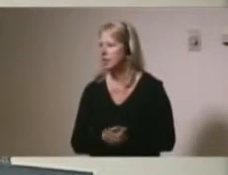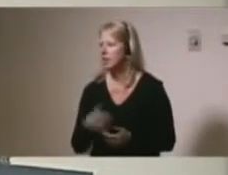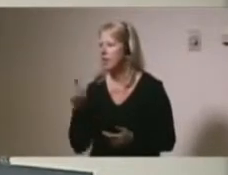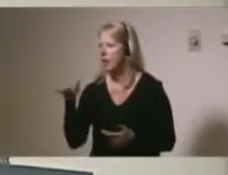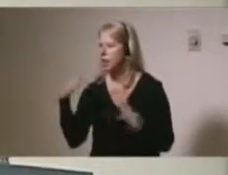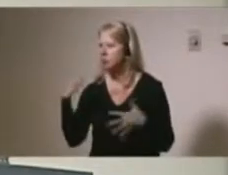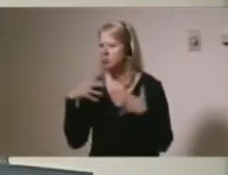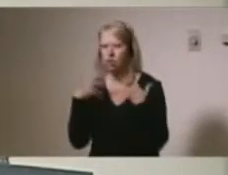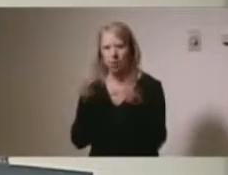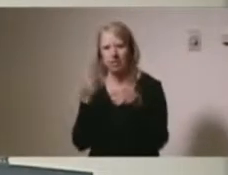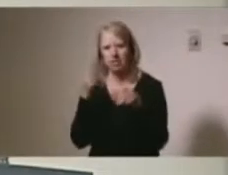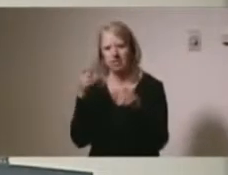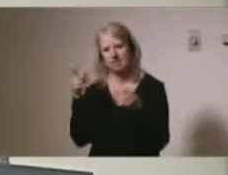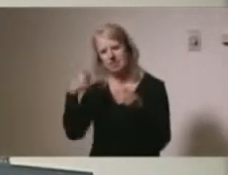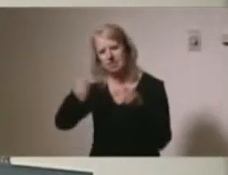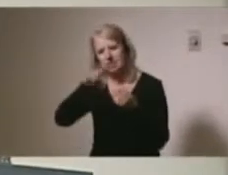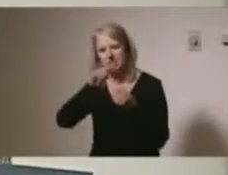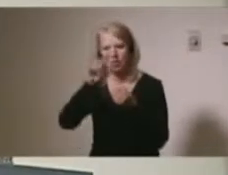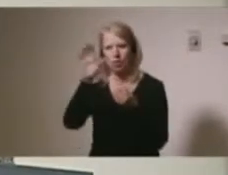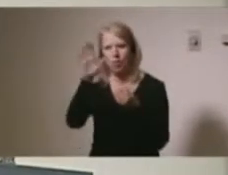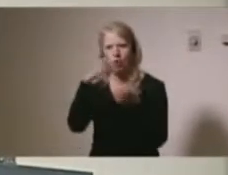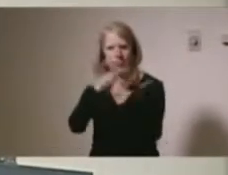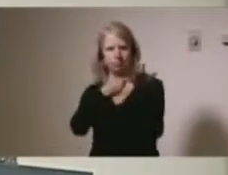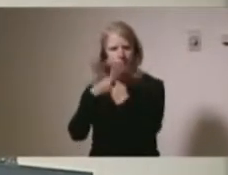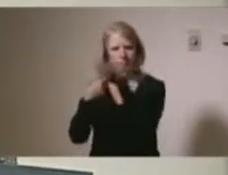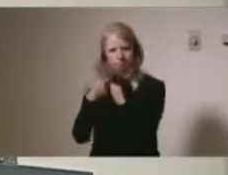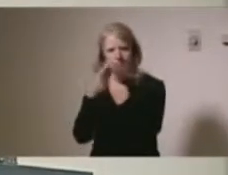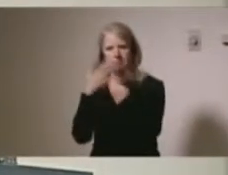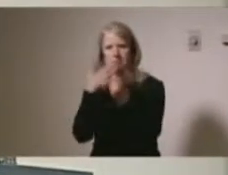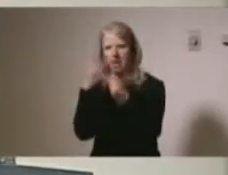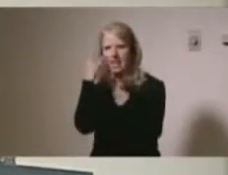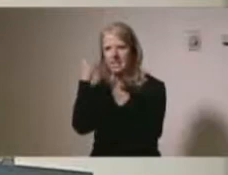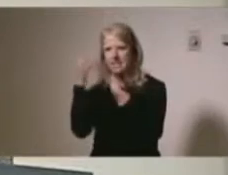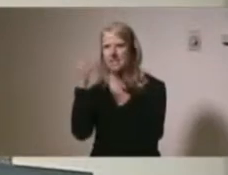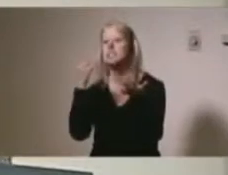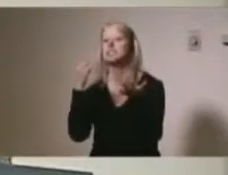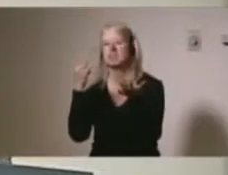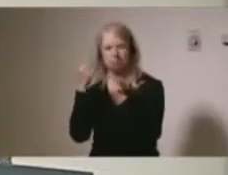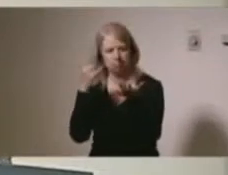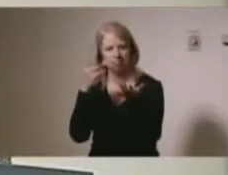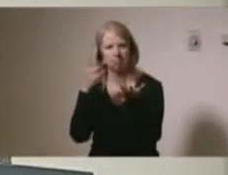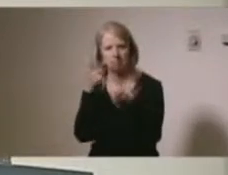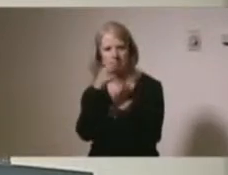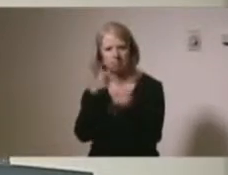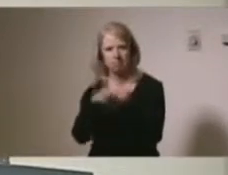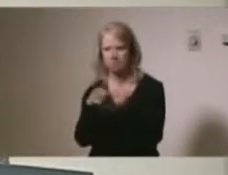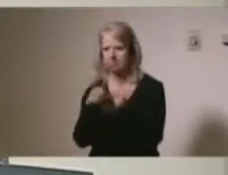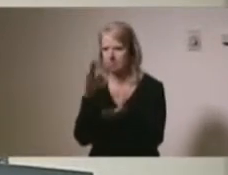courageous initiative on your part. I think it's a good idea to create this postal bank,